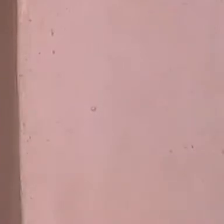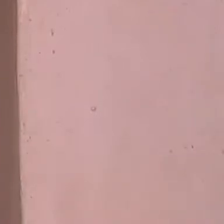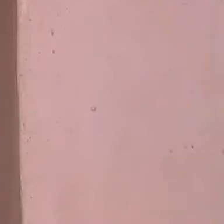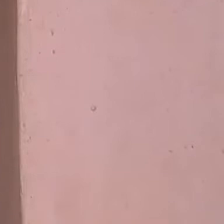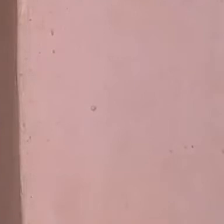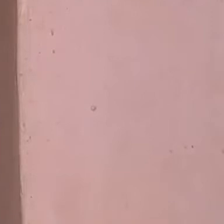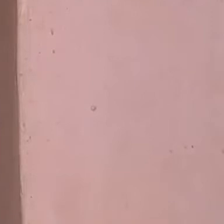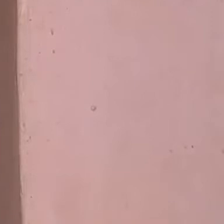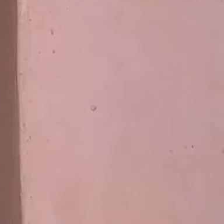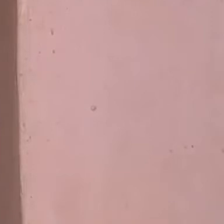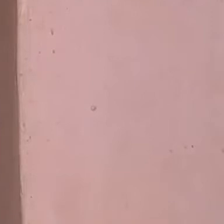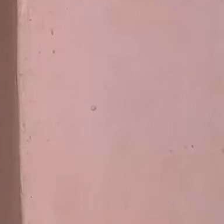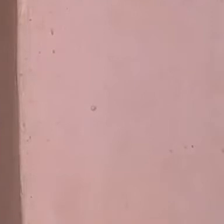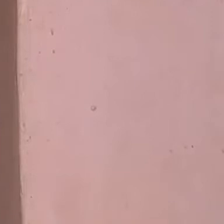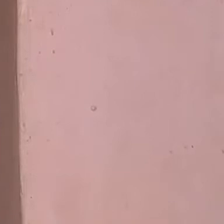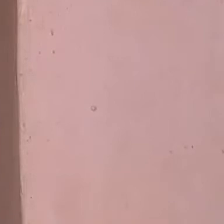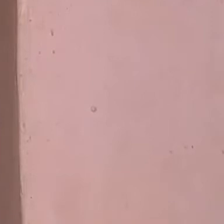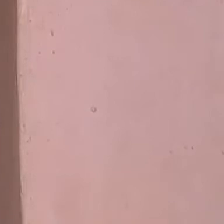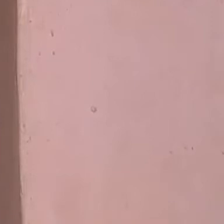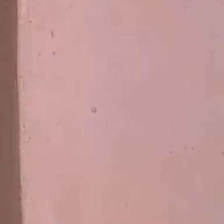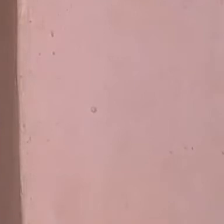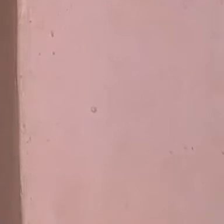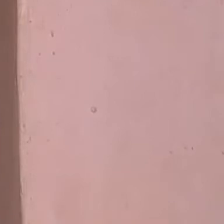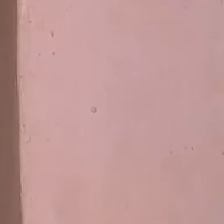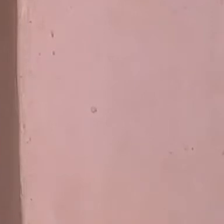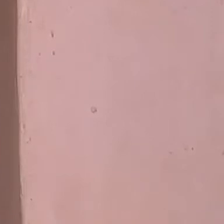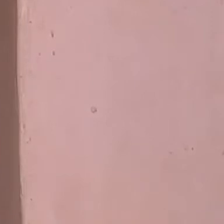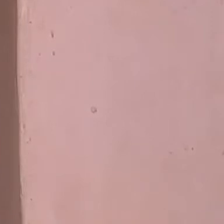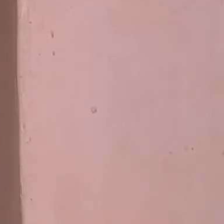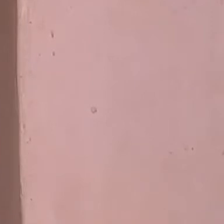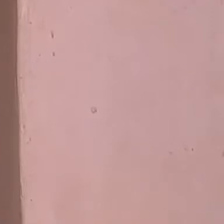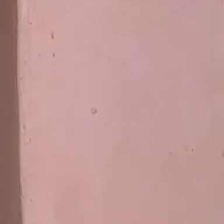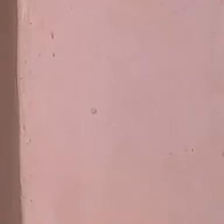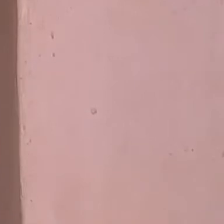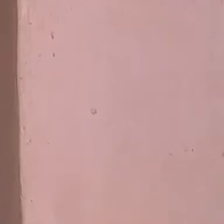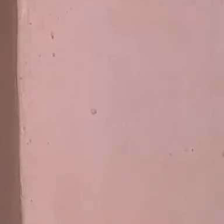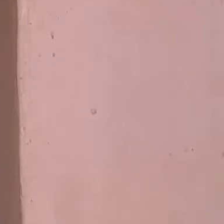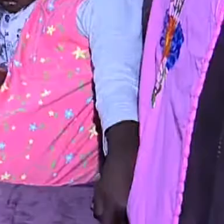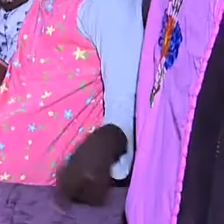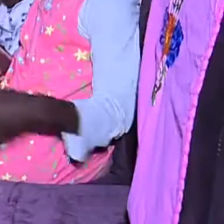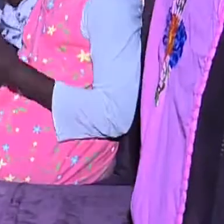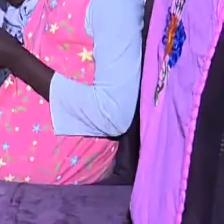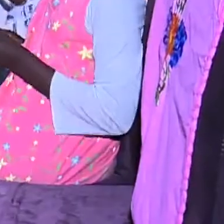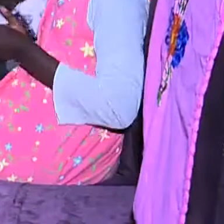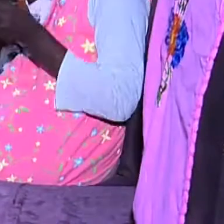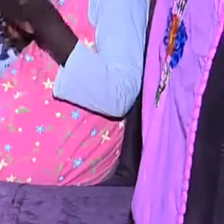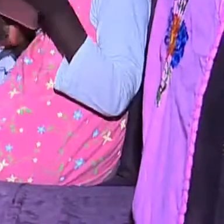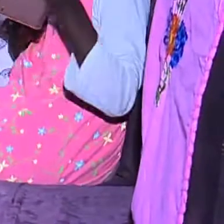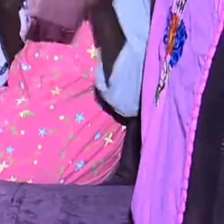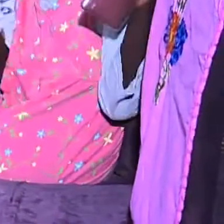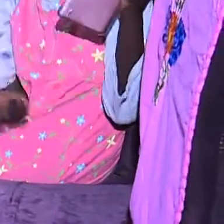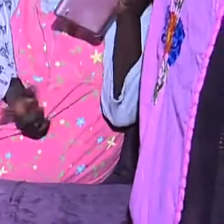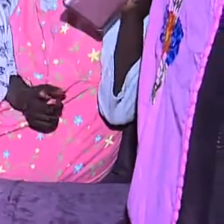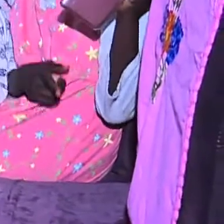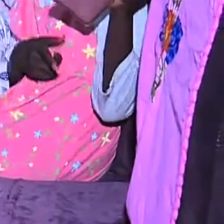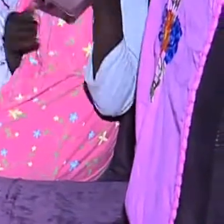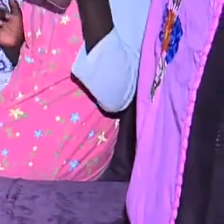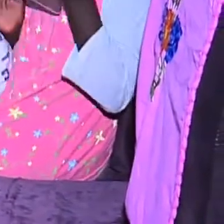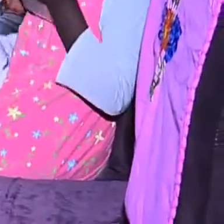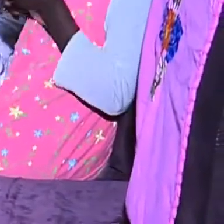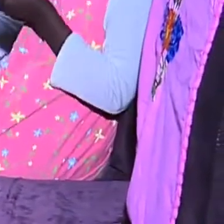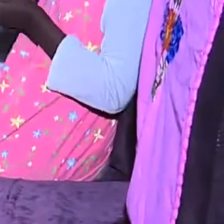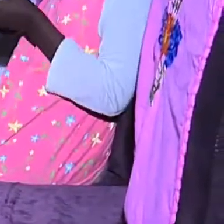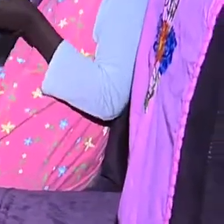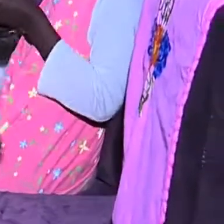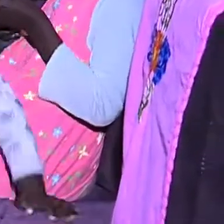can understand, and through reading my lips they can understand I'm saying bad. So at least they try to understand what I'm